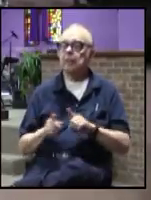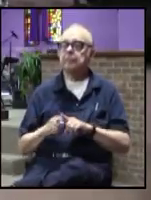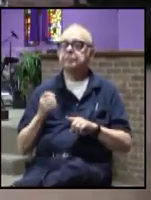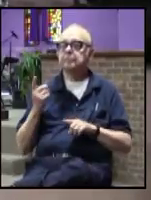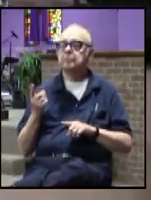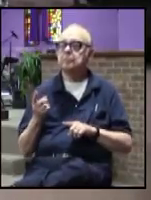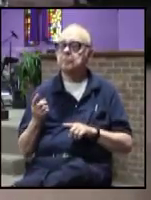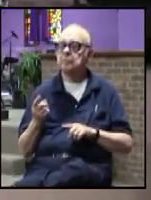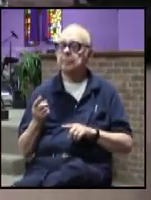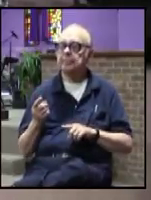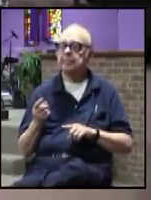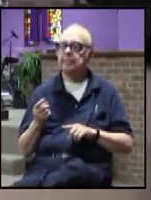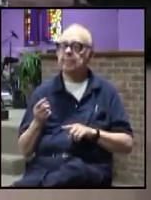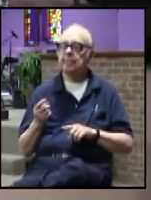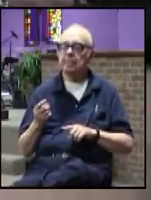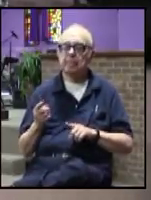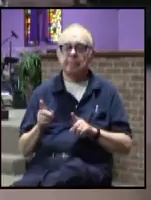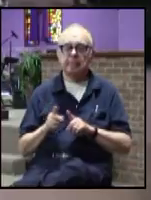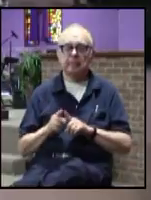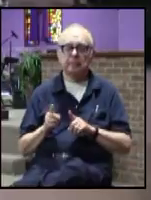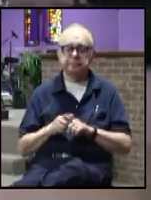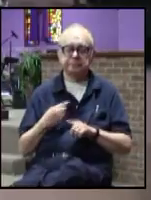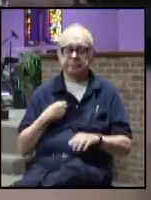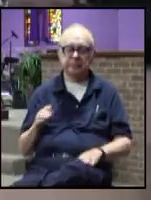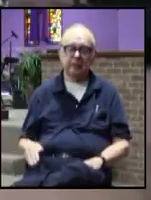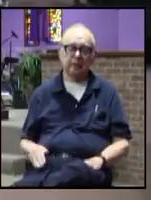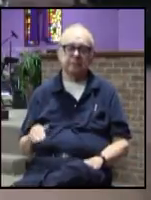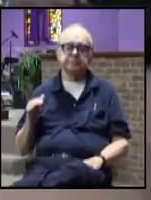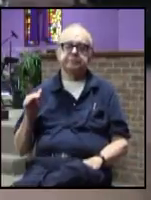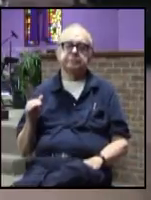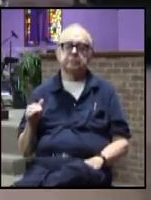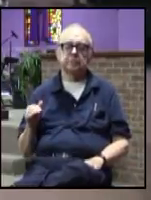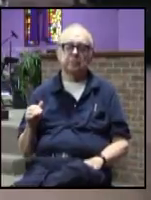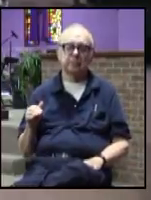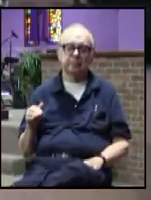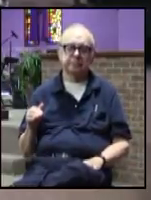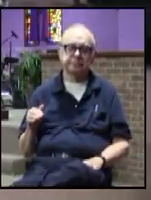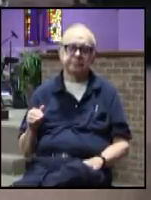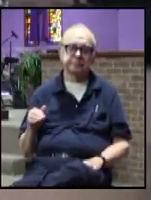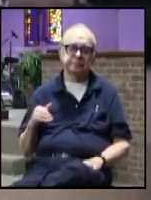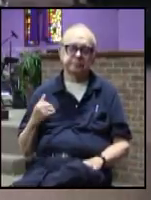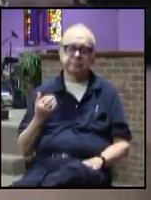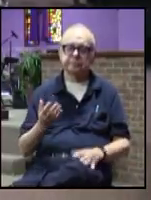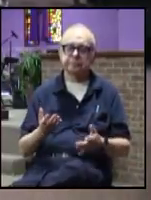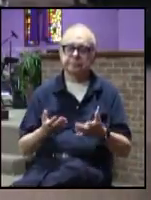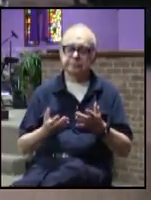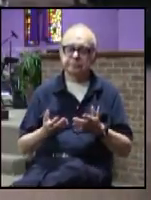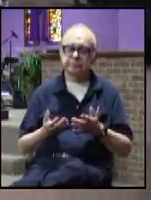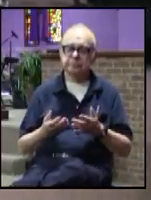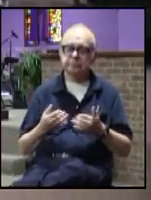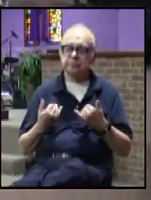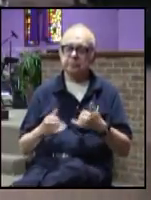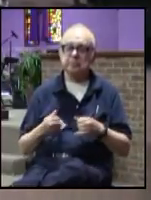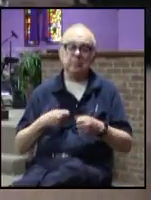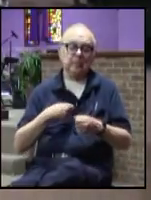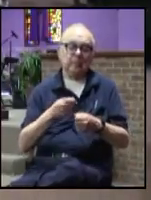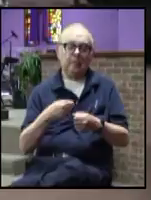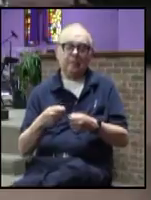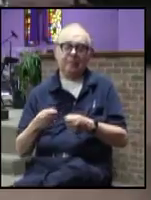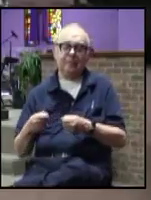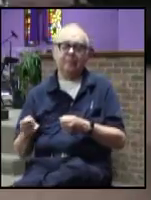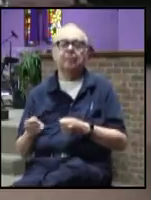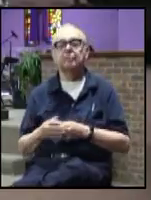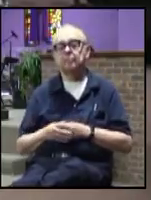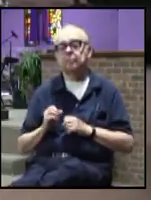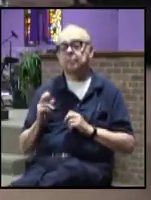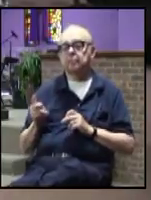I also understand, like when I was growing up, we wanted to play